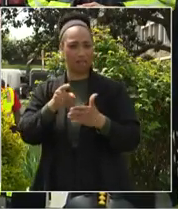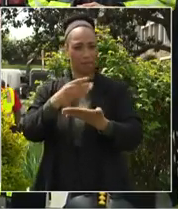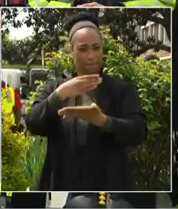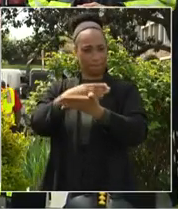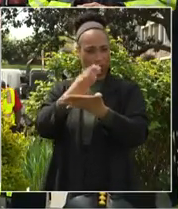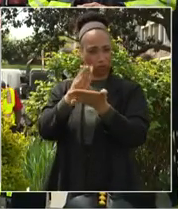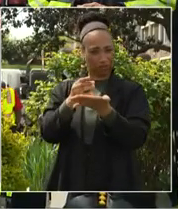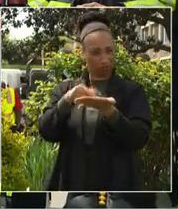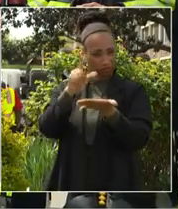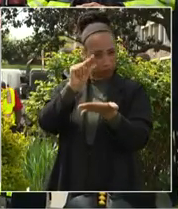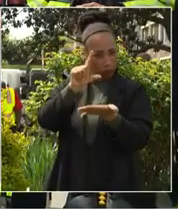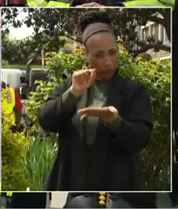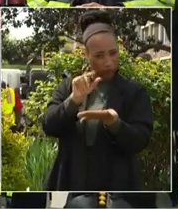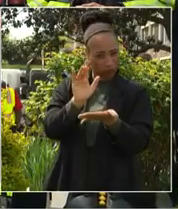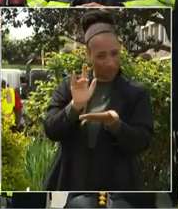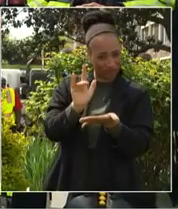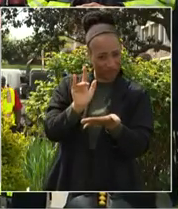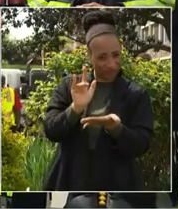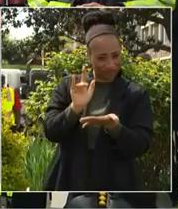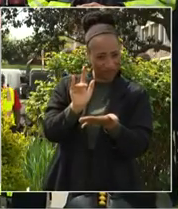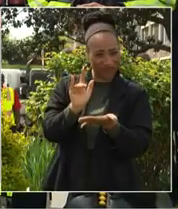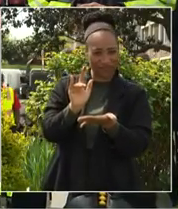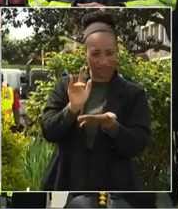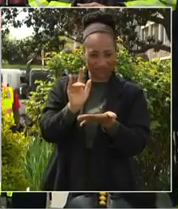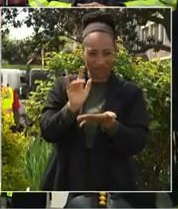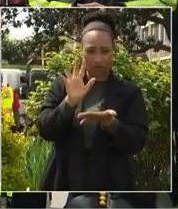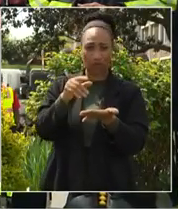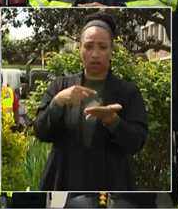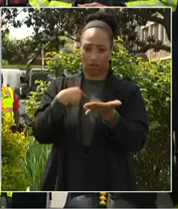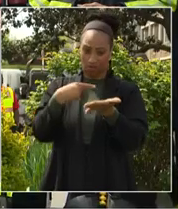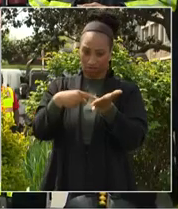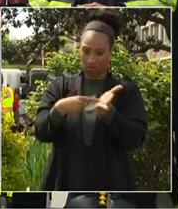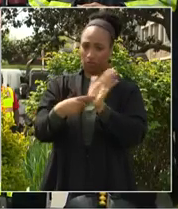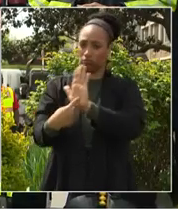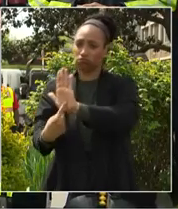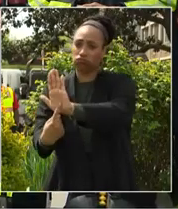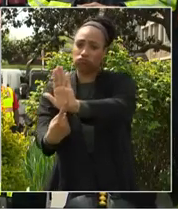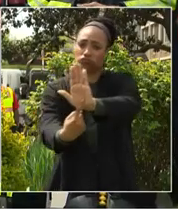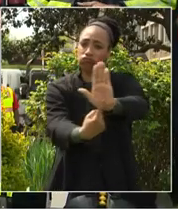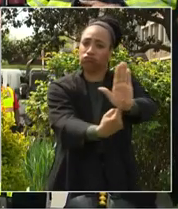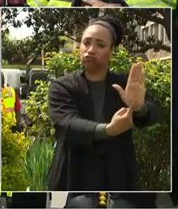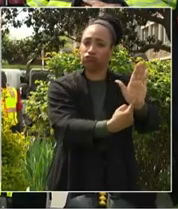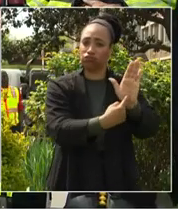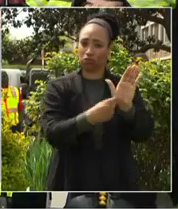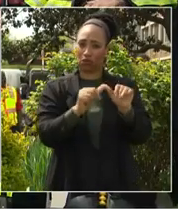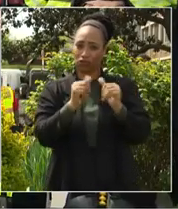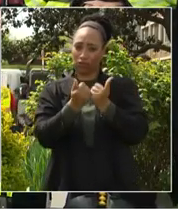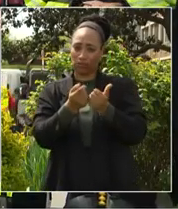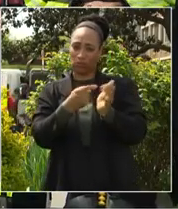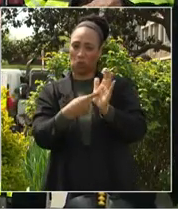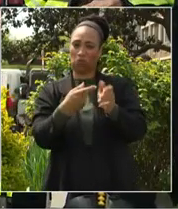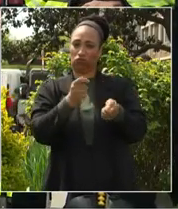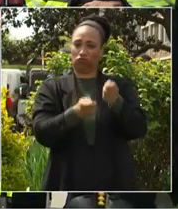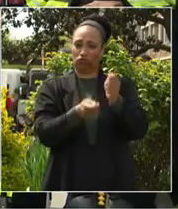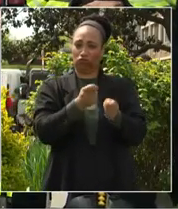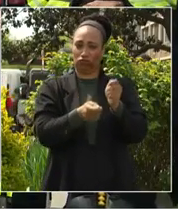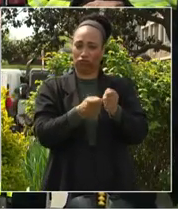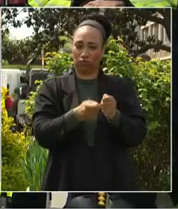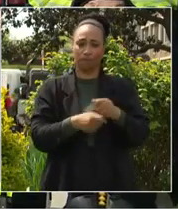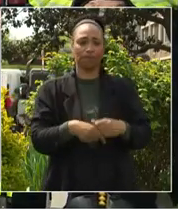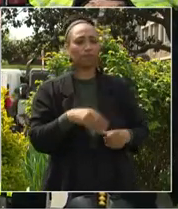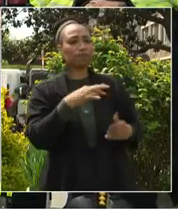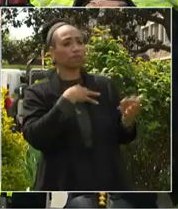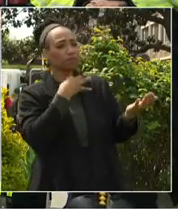those changes. And my follow-up, I know this has been a whole of government approach to lobby on the Hill. Can you just speak as the mayor of this